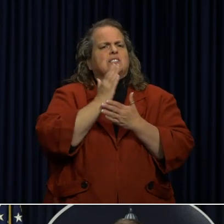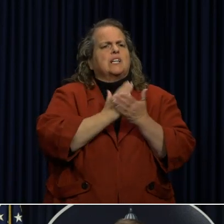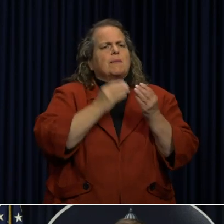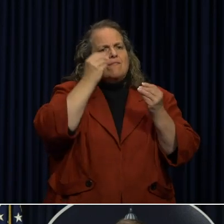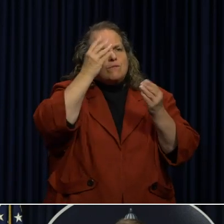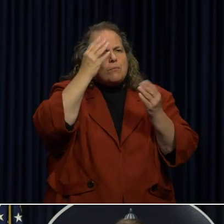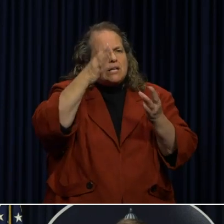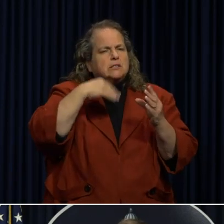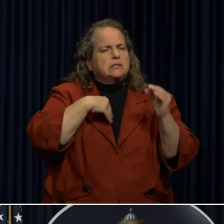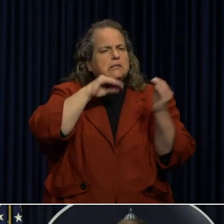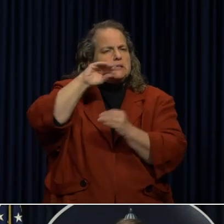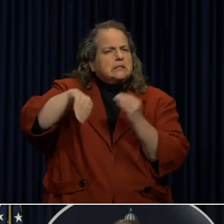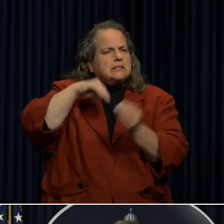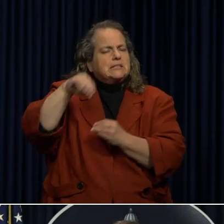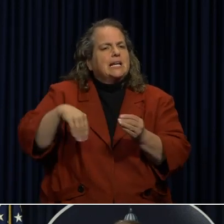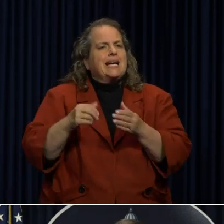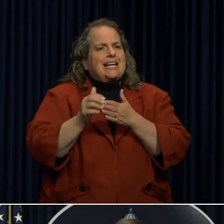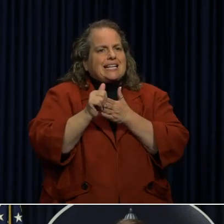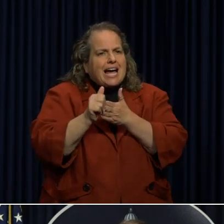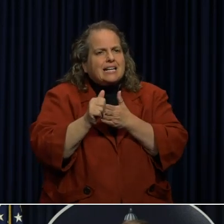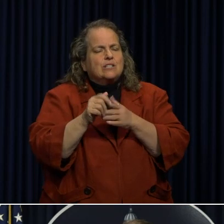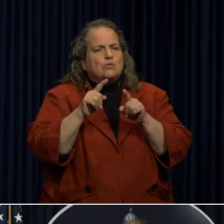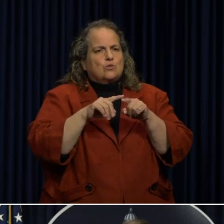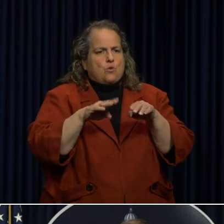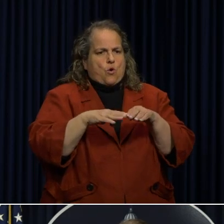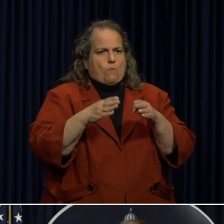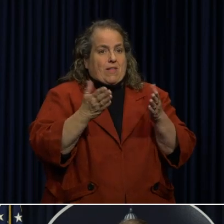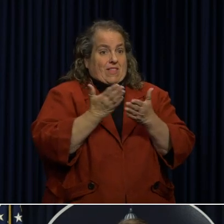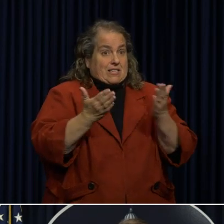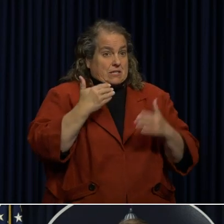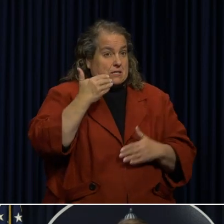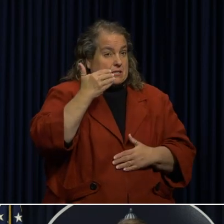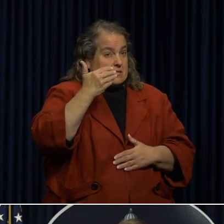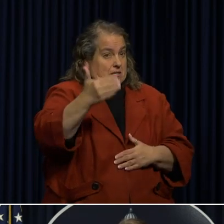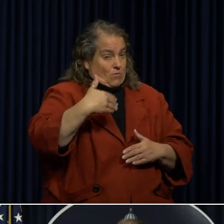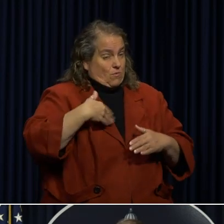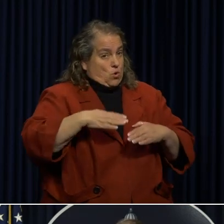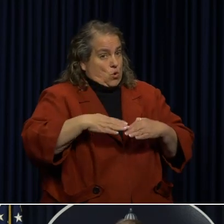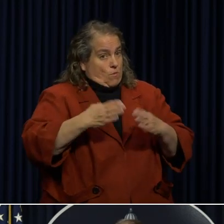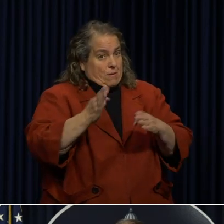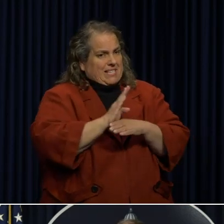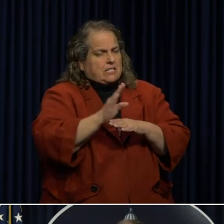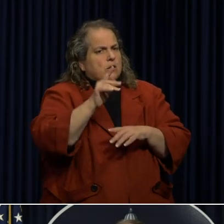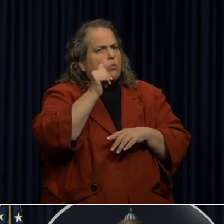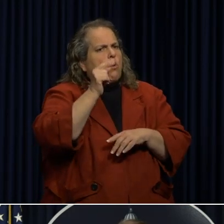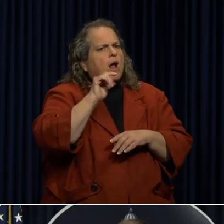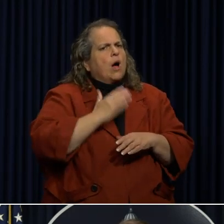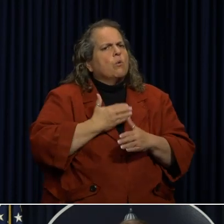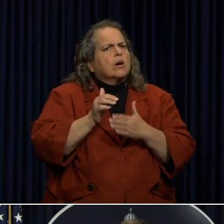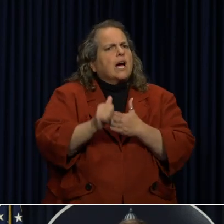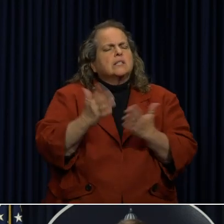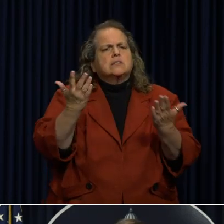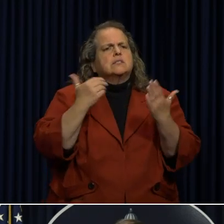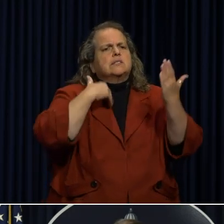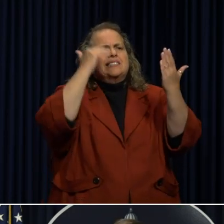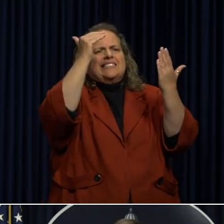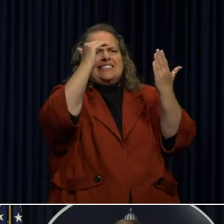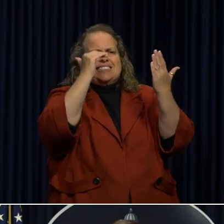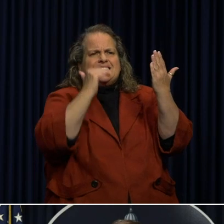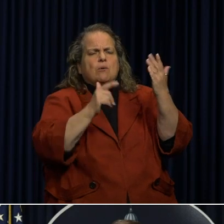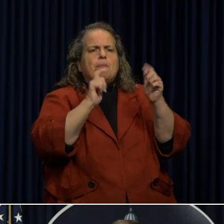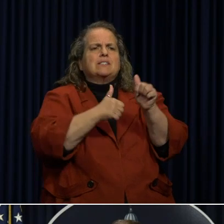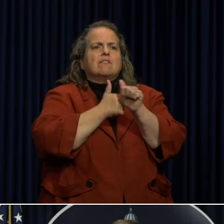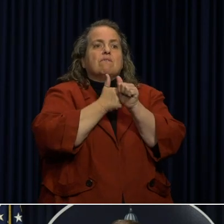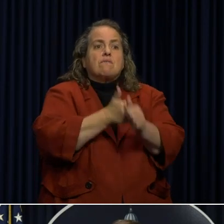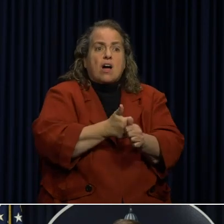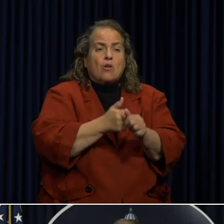to provide guidance and open things up a little bit, this is where you need to go. Our guidance for industry, our guidance for different